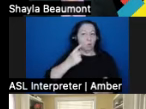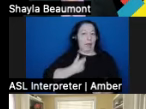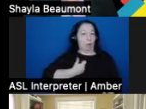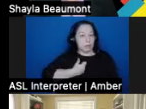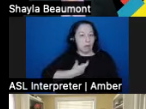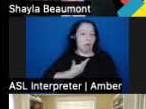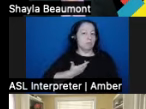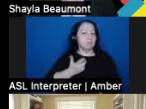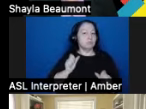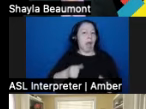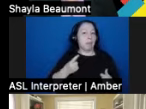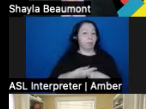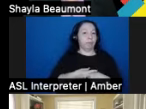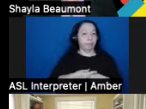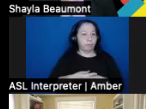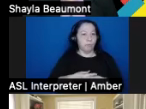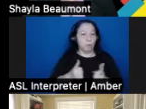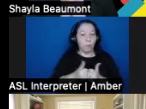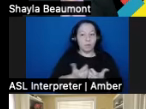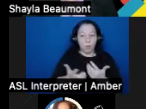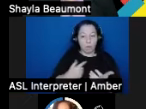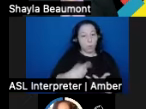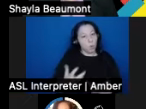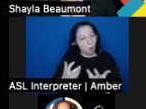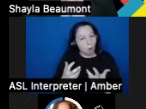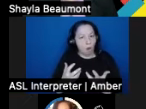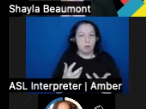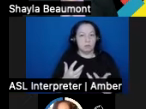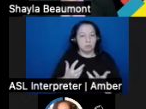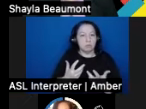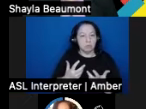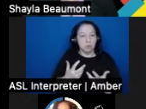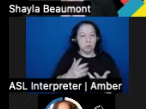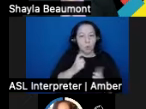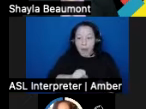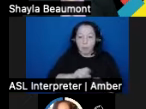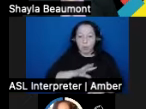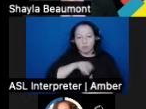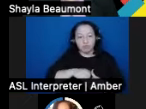what we might want to be doing or be physically doing, right? And so it can be very